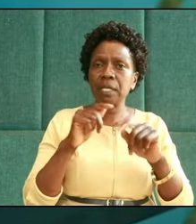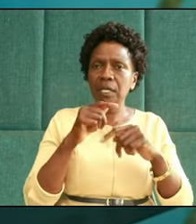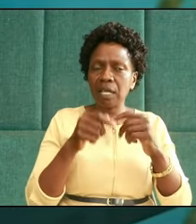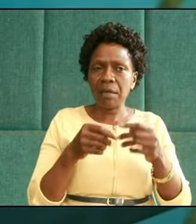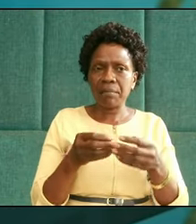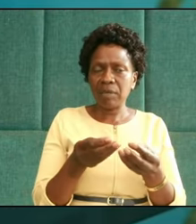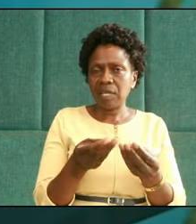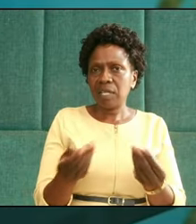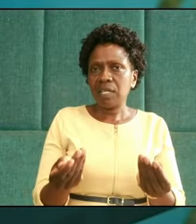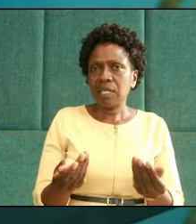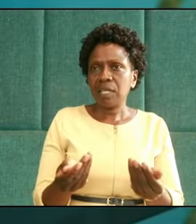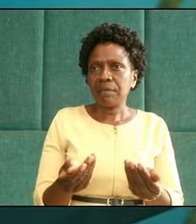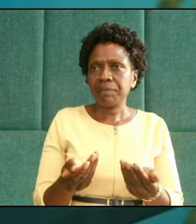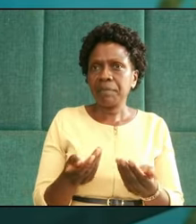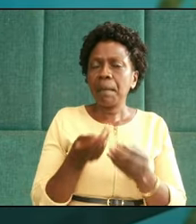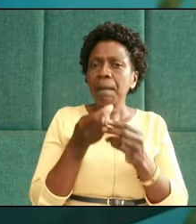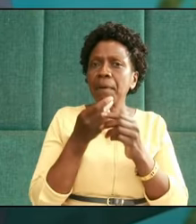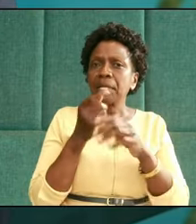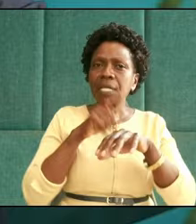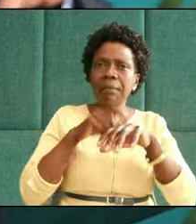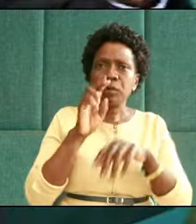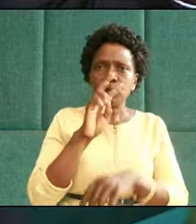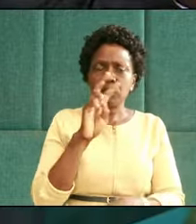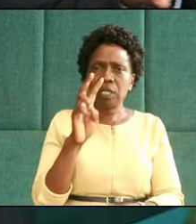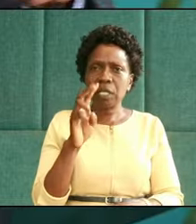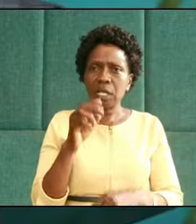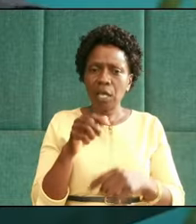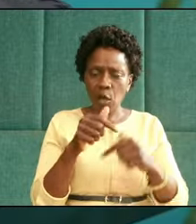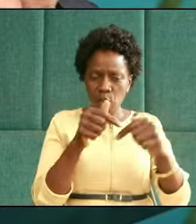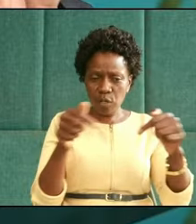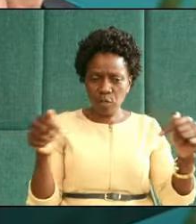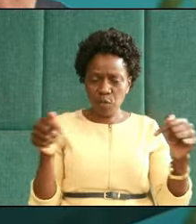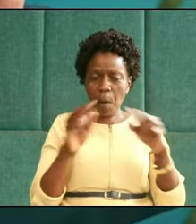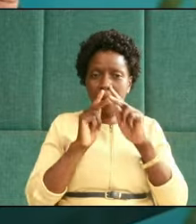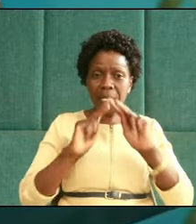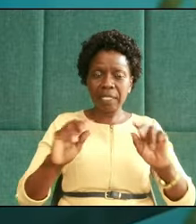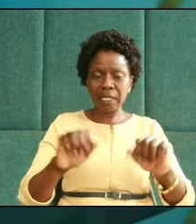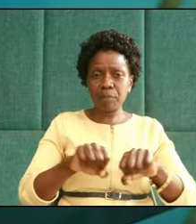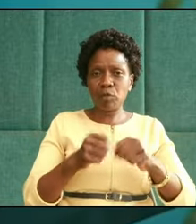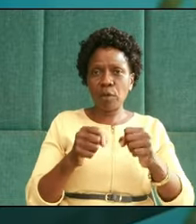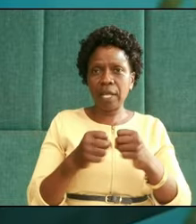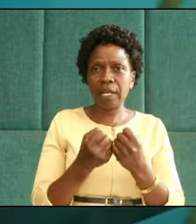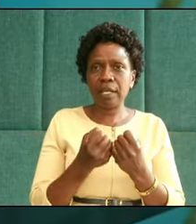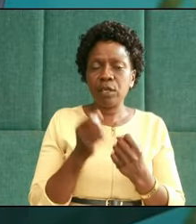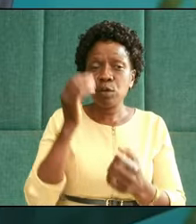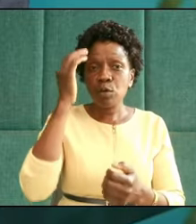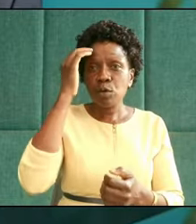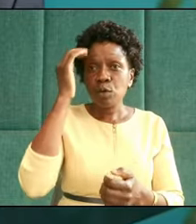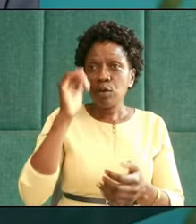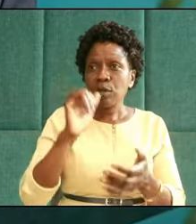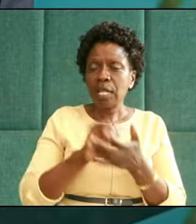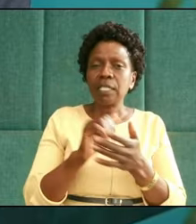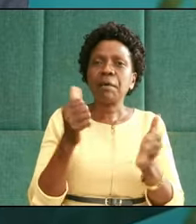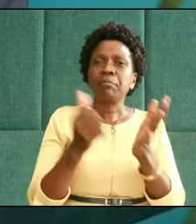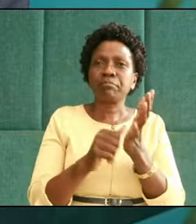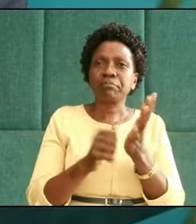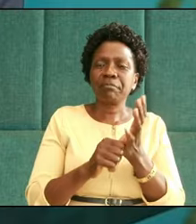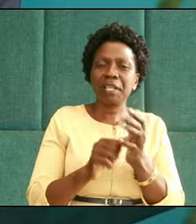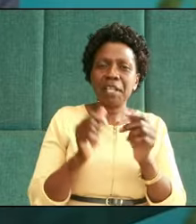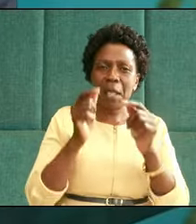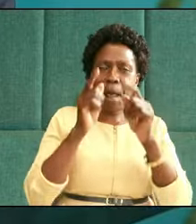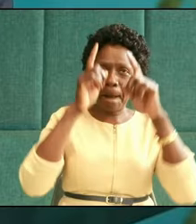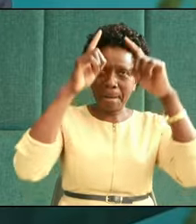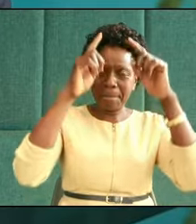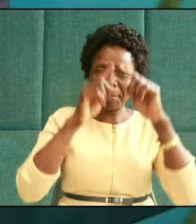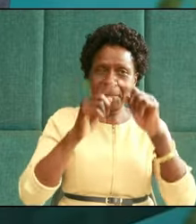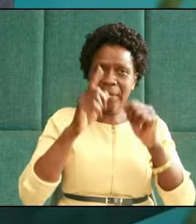brother. When you see horizontal peace is broken, you know there's a problem with the vertical